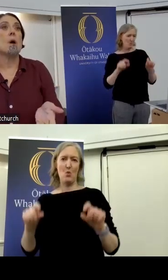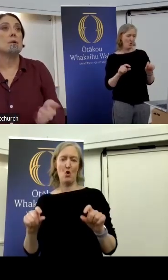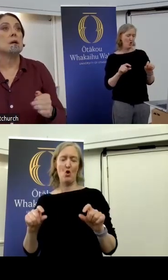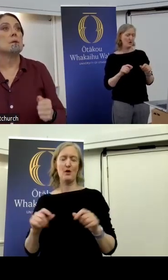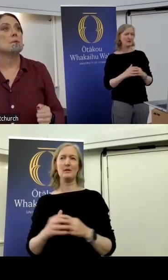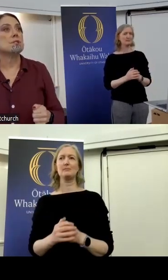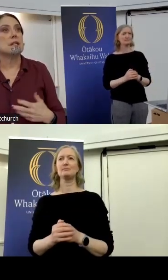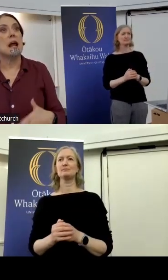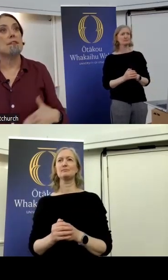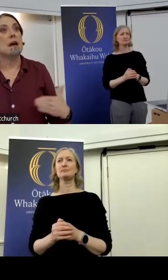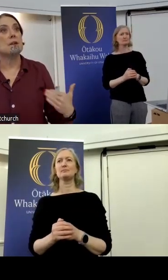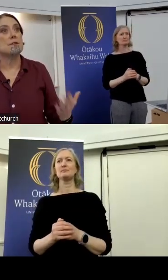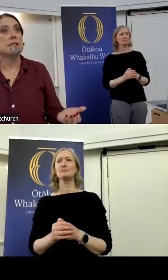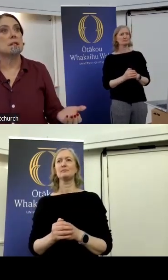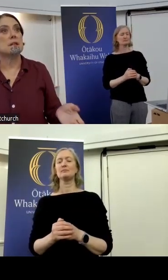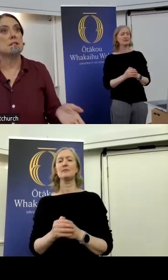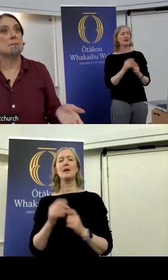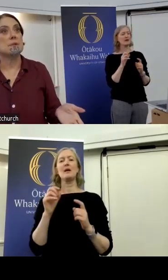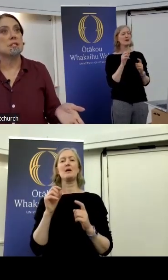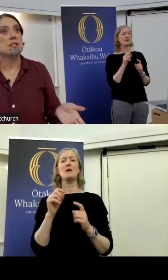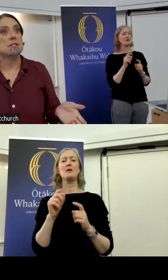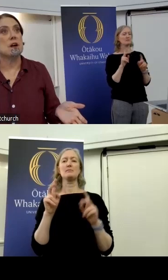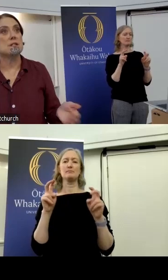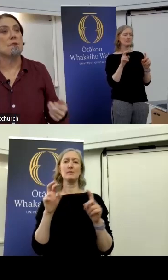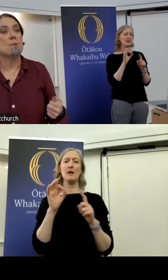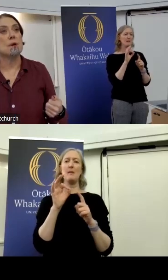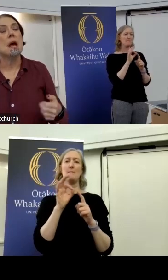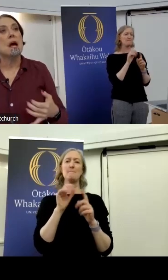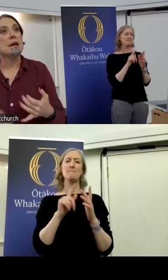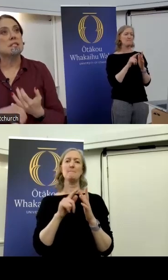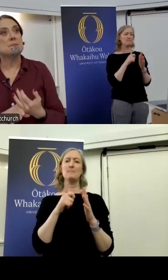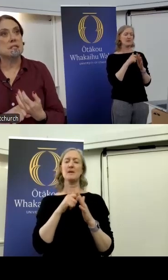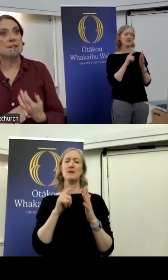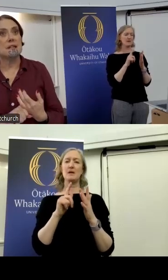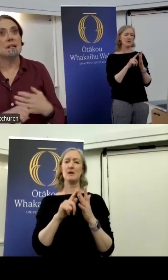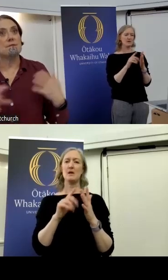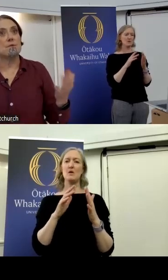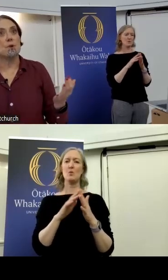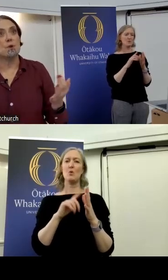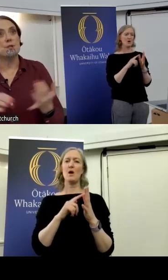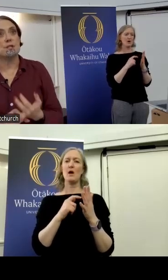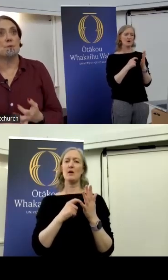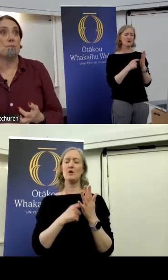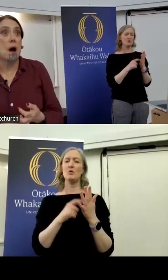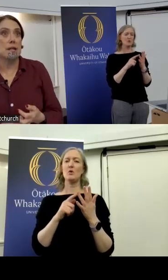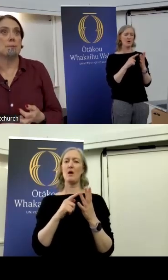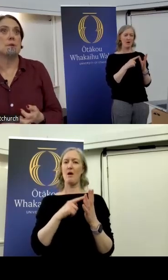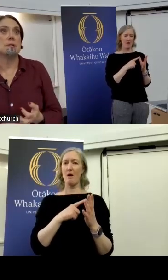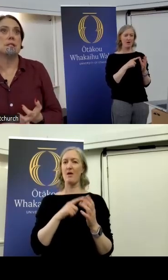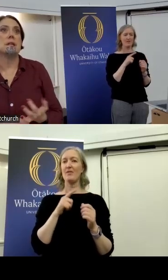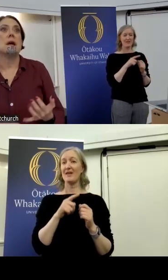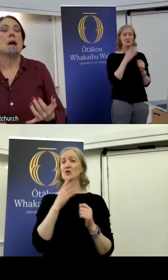Picking a Waiora, which is another New Zealand implementation science framework. It's specifically for use with